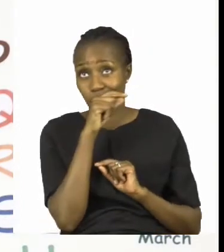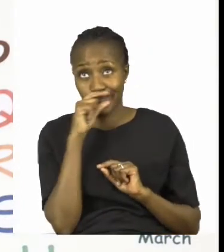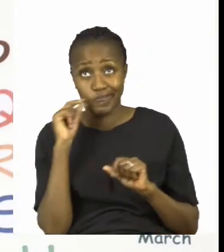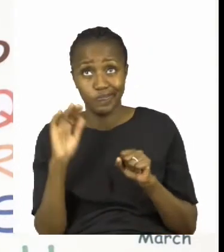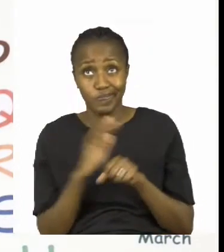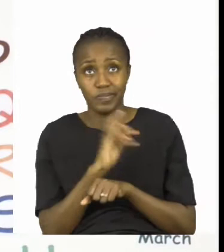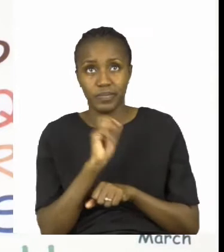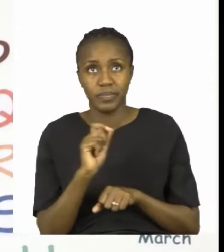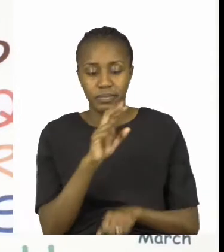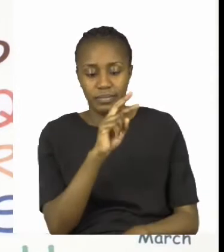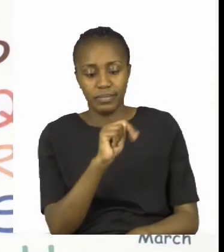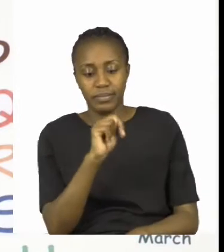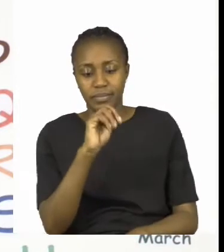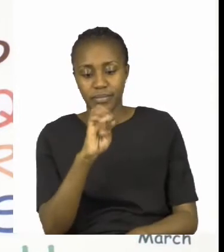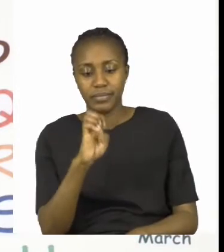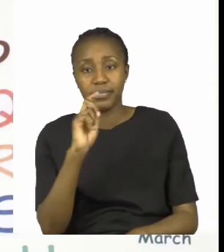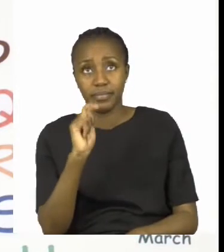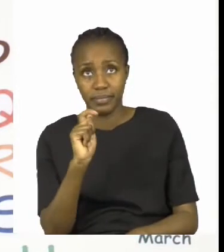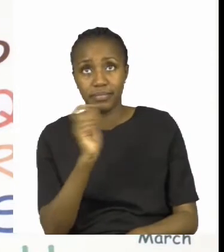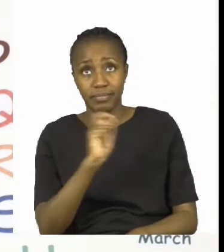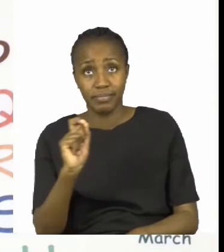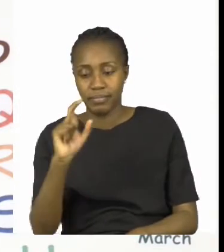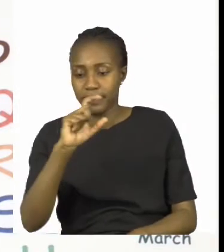word. Net.